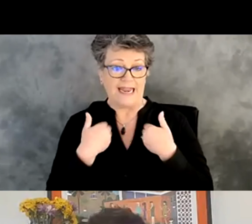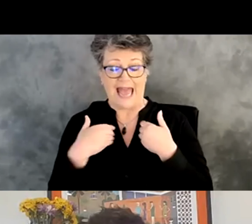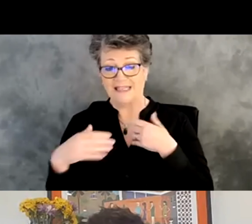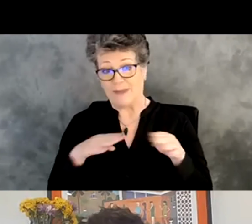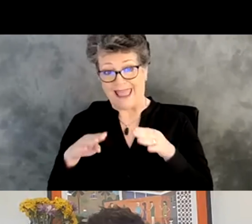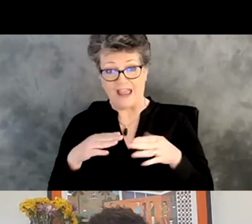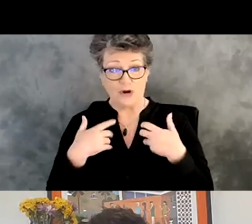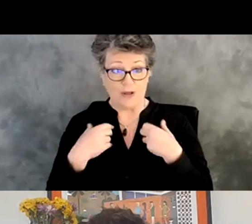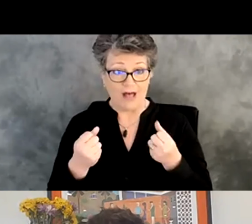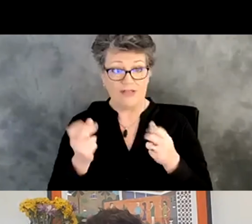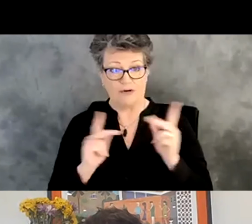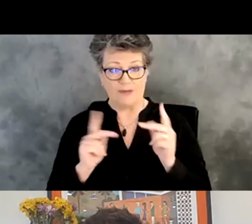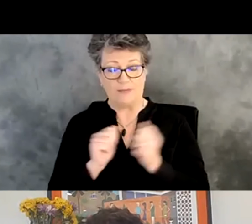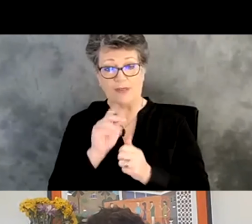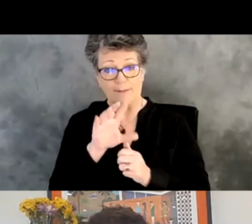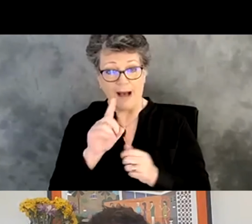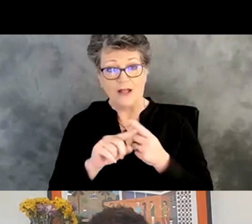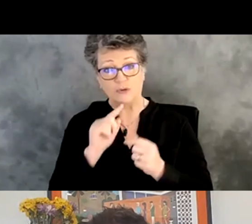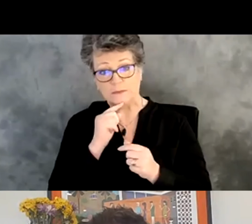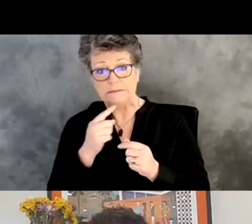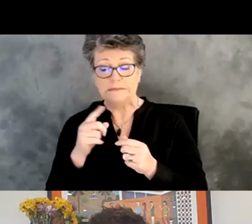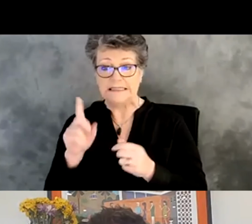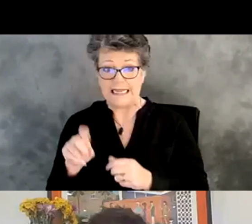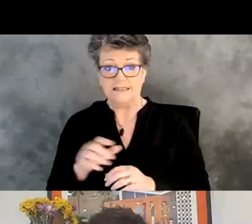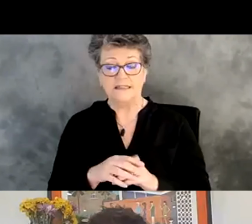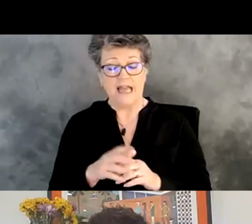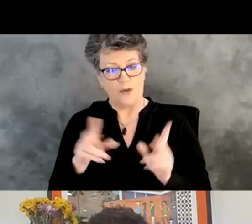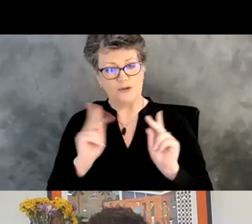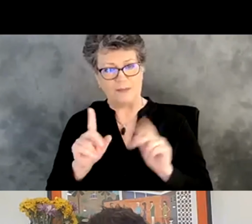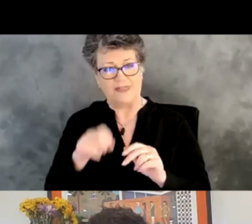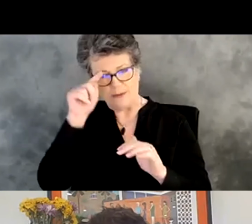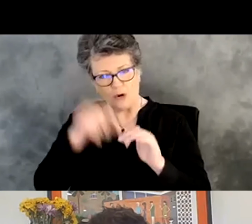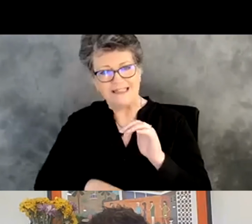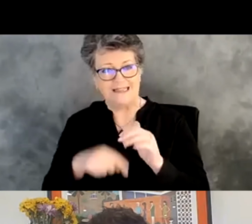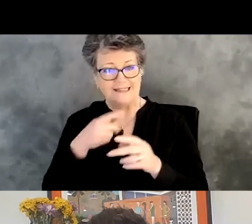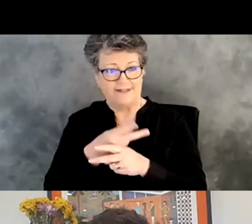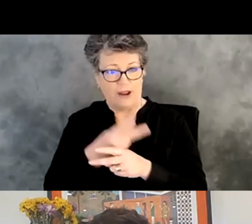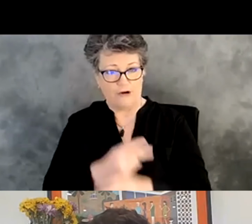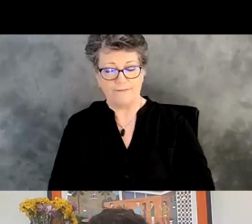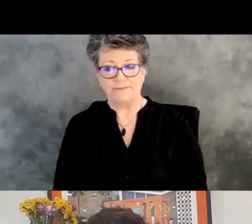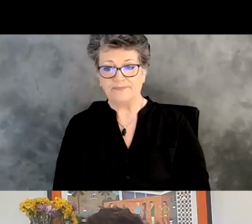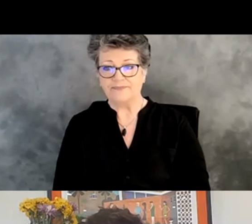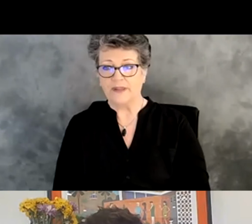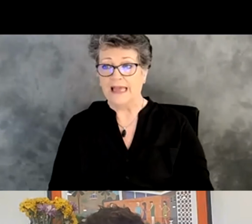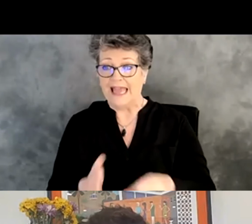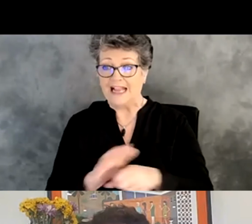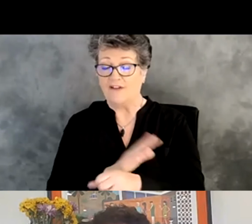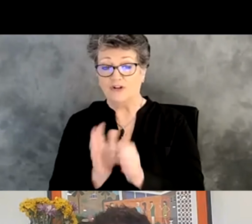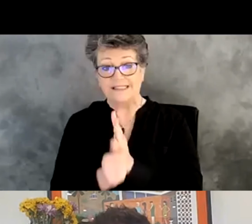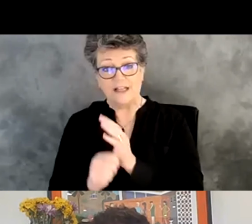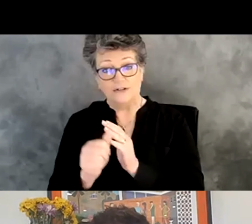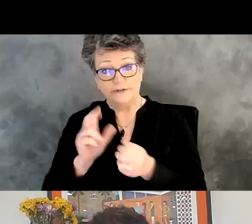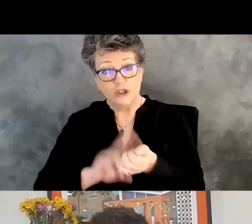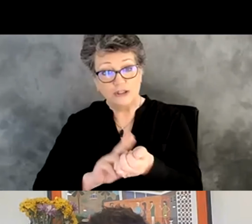behavioral health for people with mild to moderate needs, as well as those that need more intensive care. It covers skilled nursing